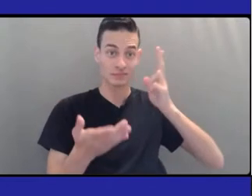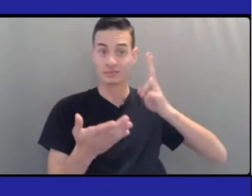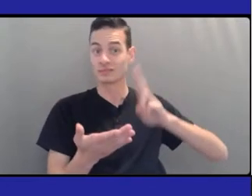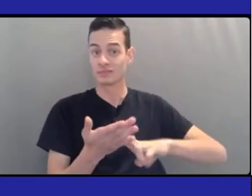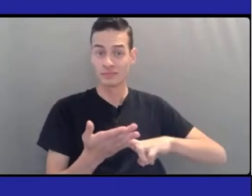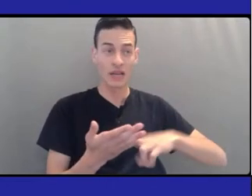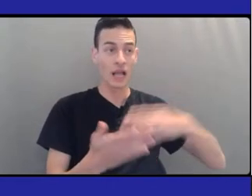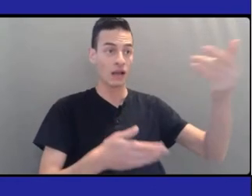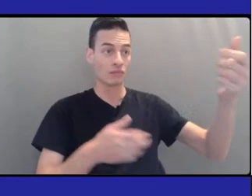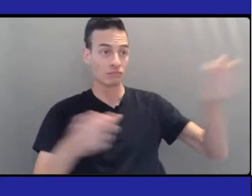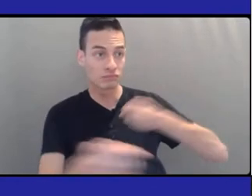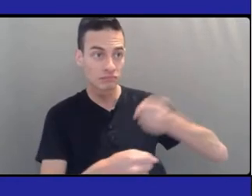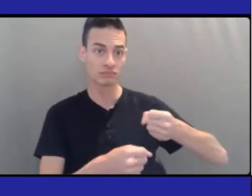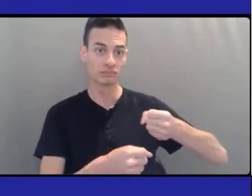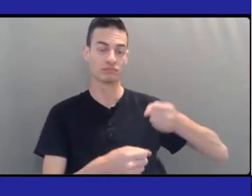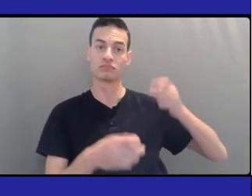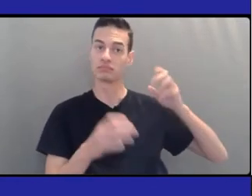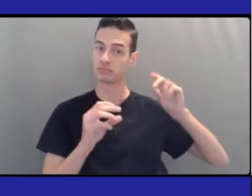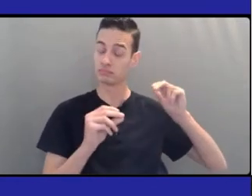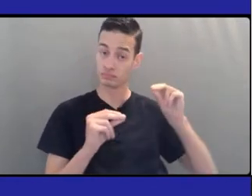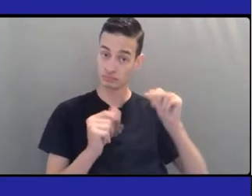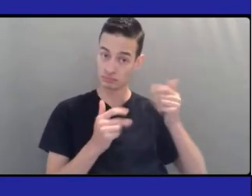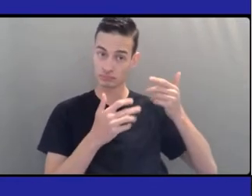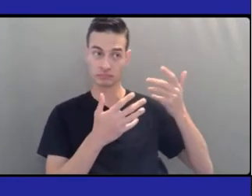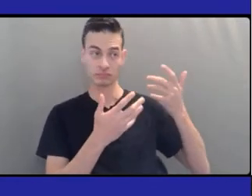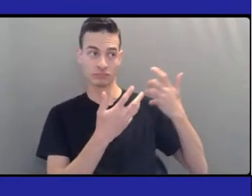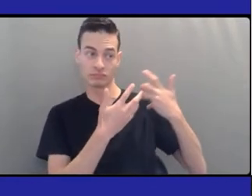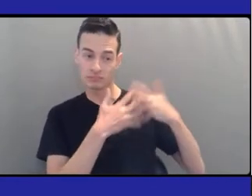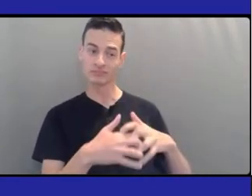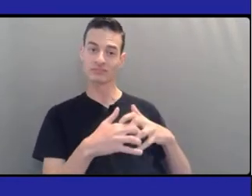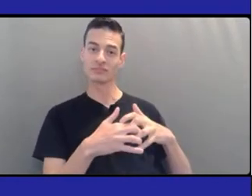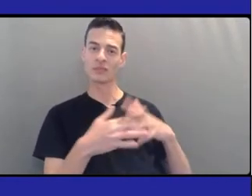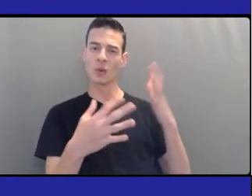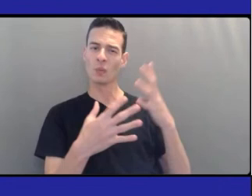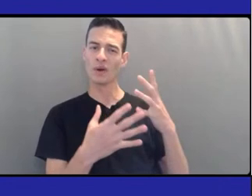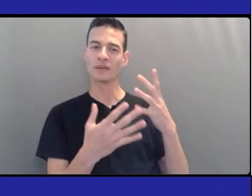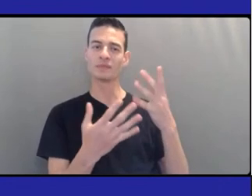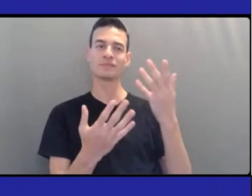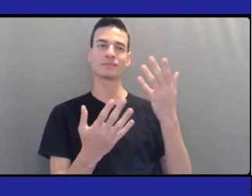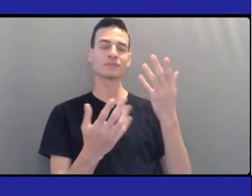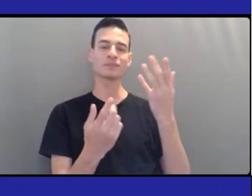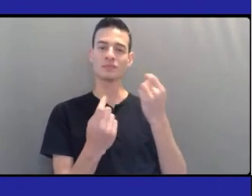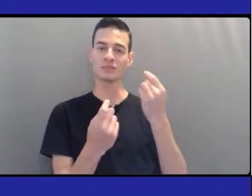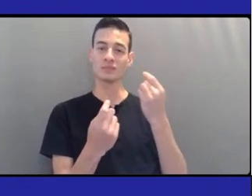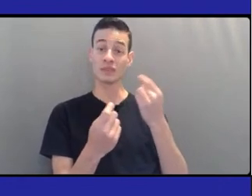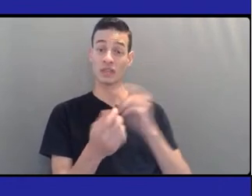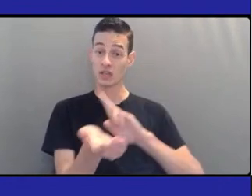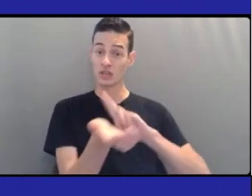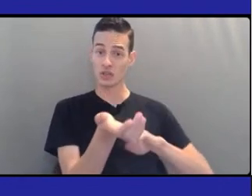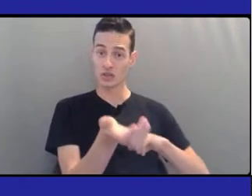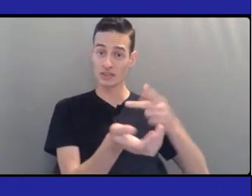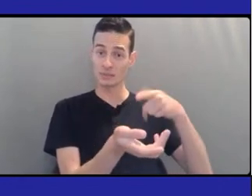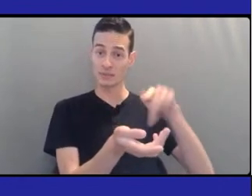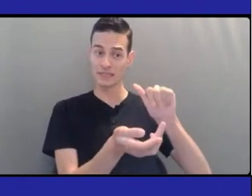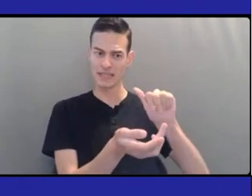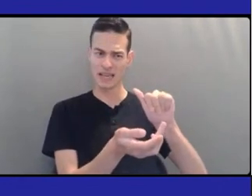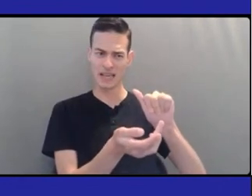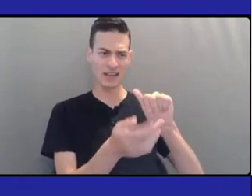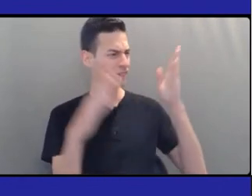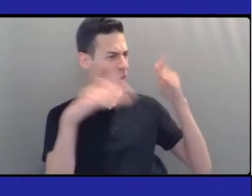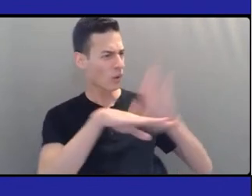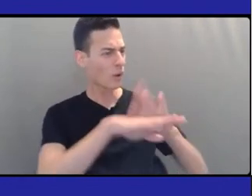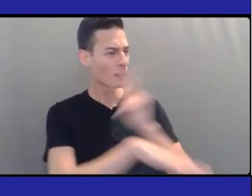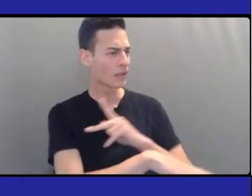everyone, get them in. We want to really take it away from nursing and PCAs and really get